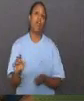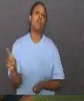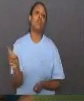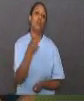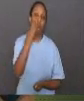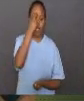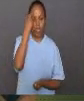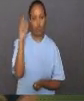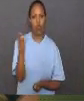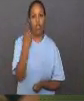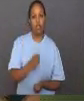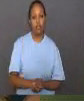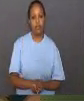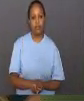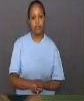occurs.